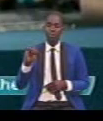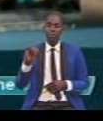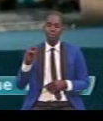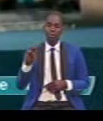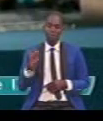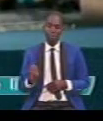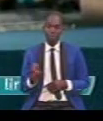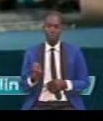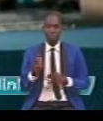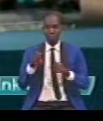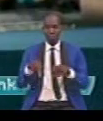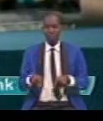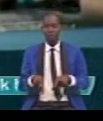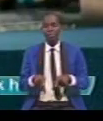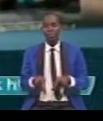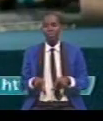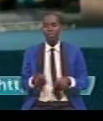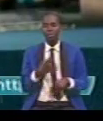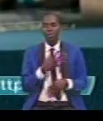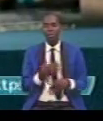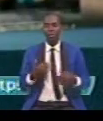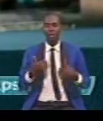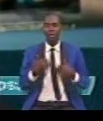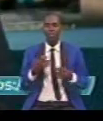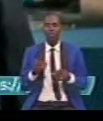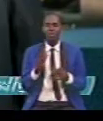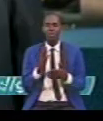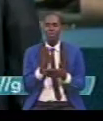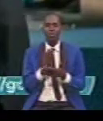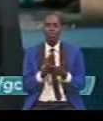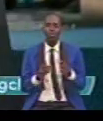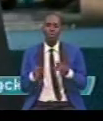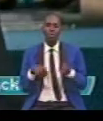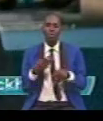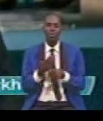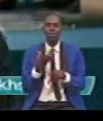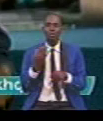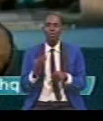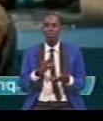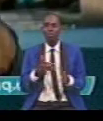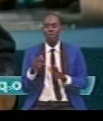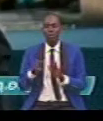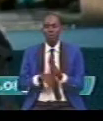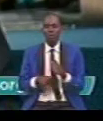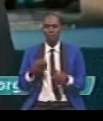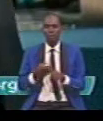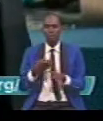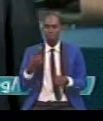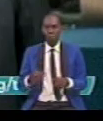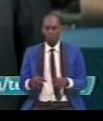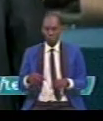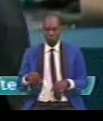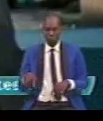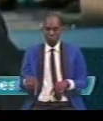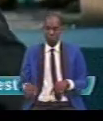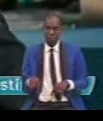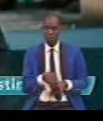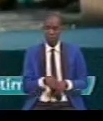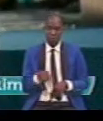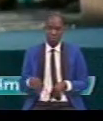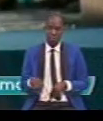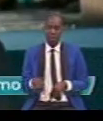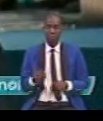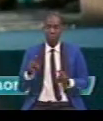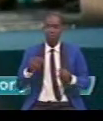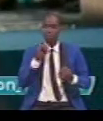legs. Now, I could not move